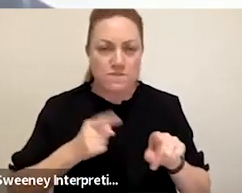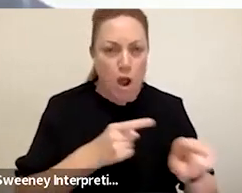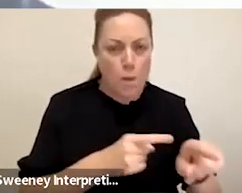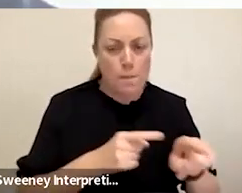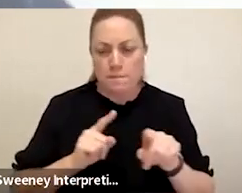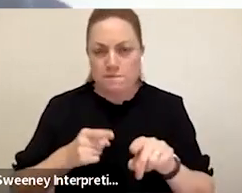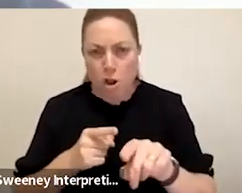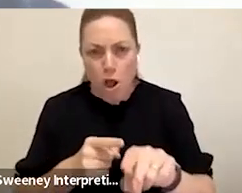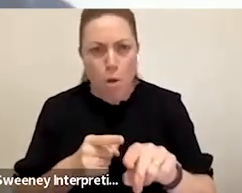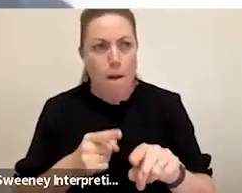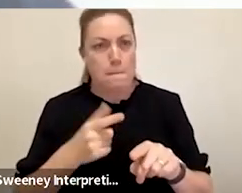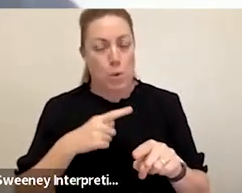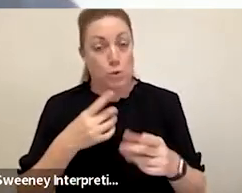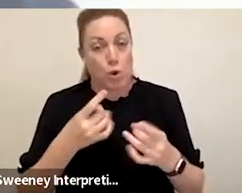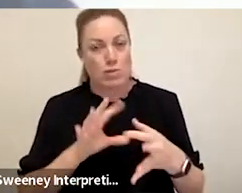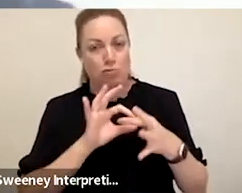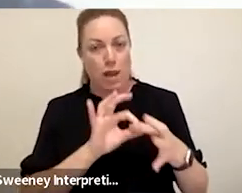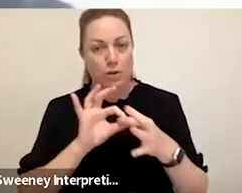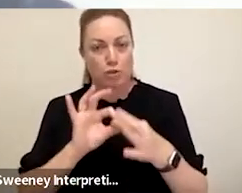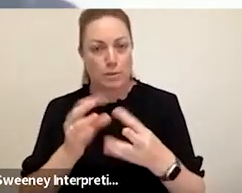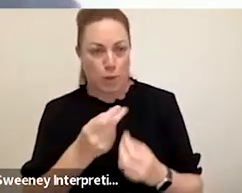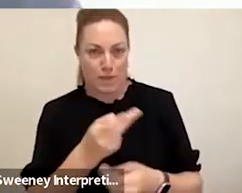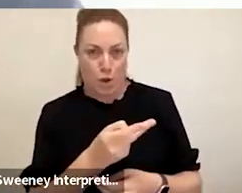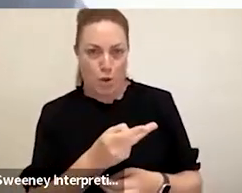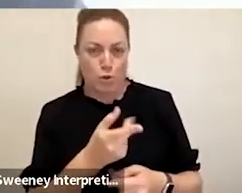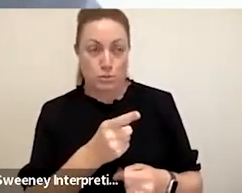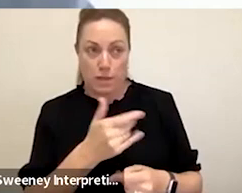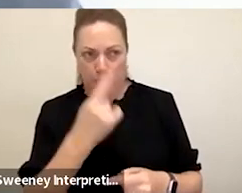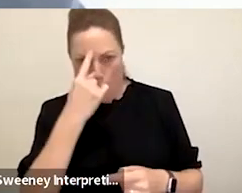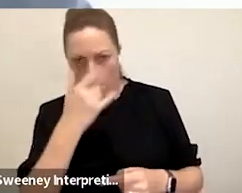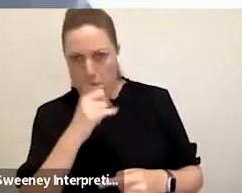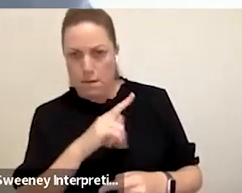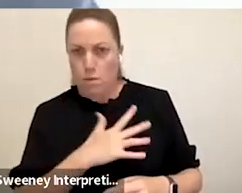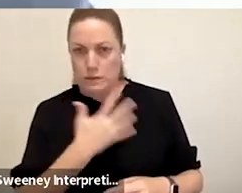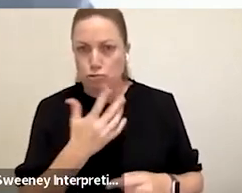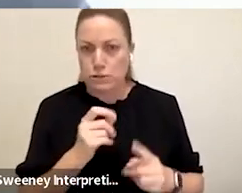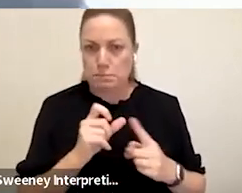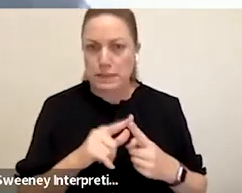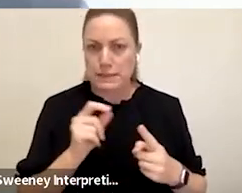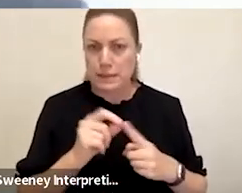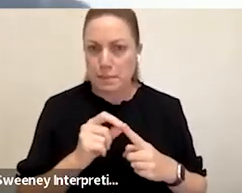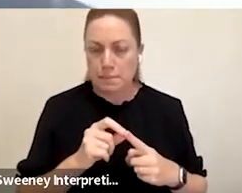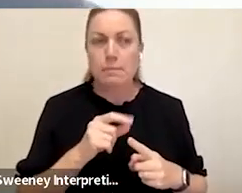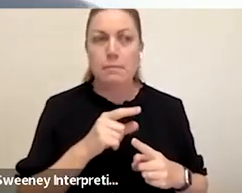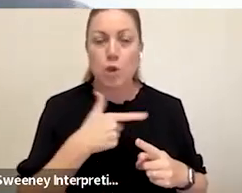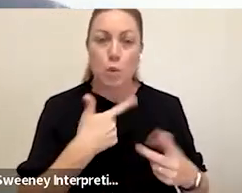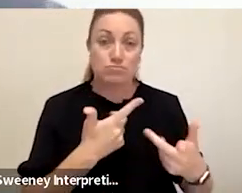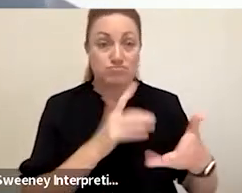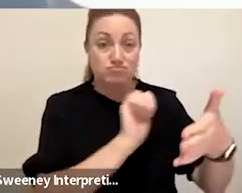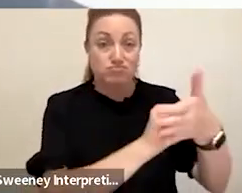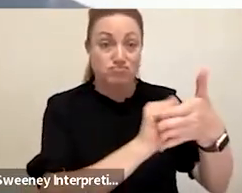who we thought might be interested in the PCEP. So yeah, we started doing that and really just sort of knocking on